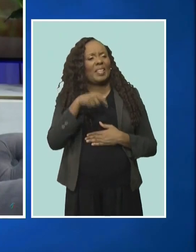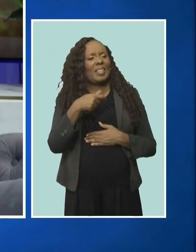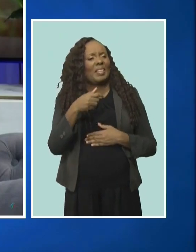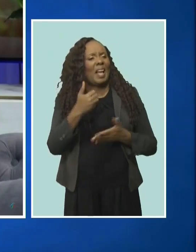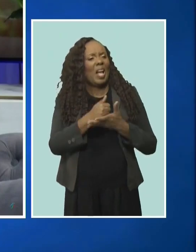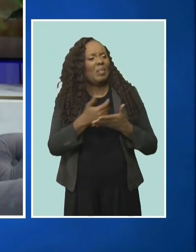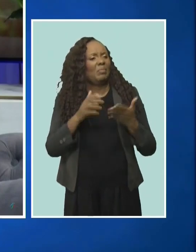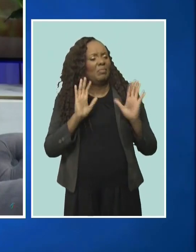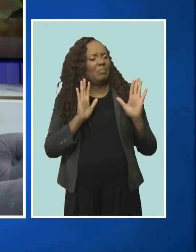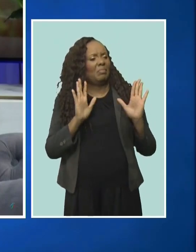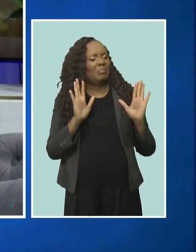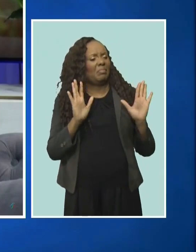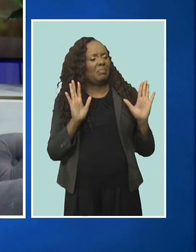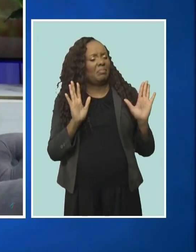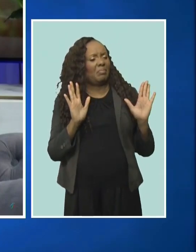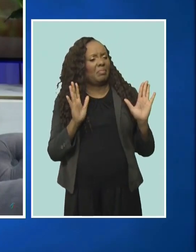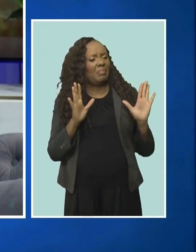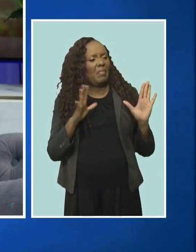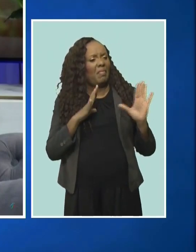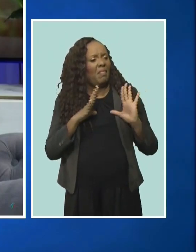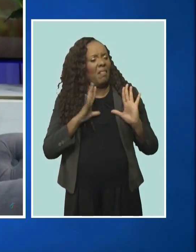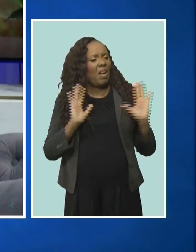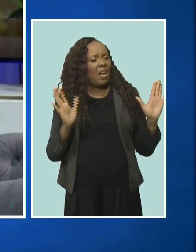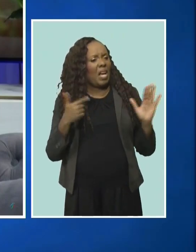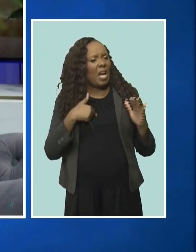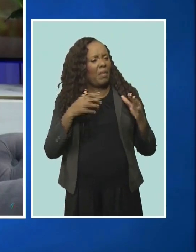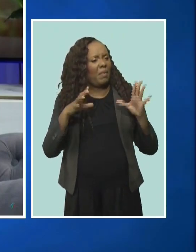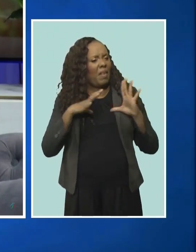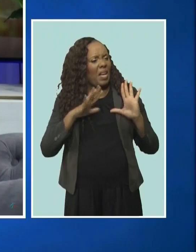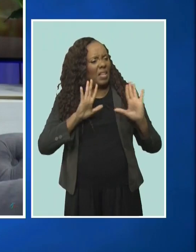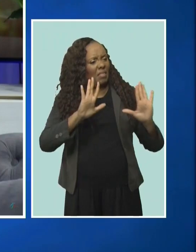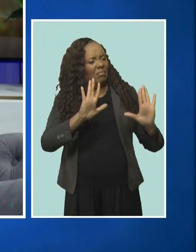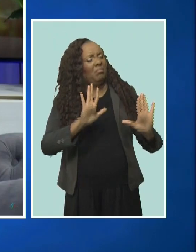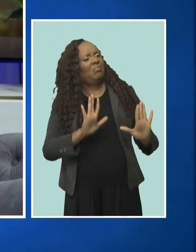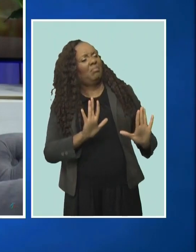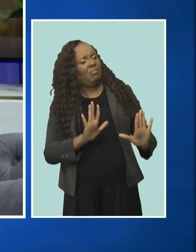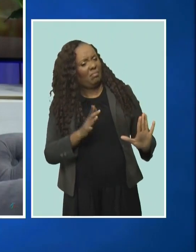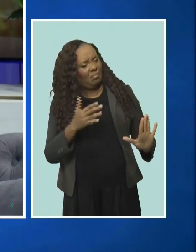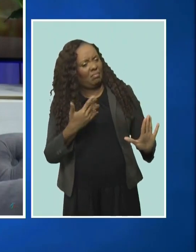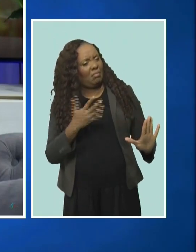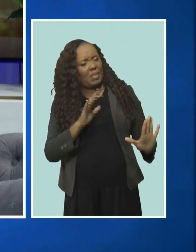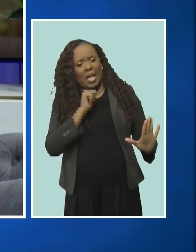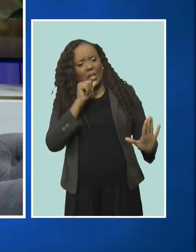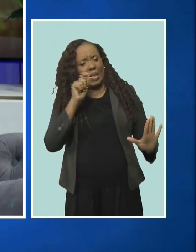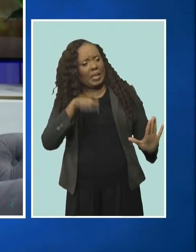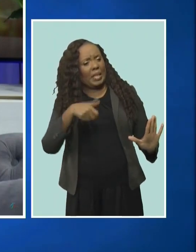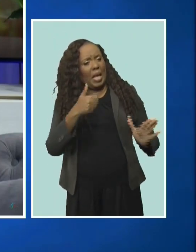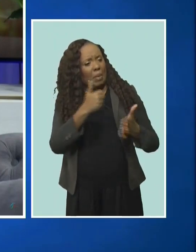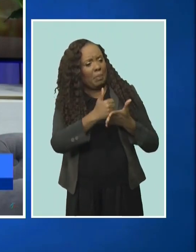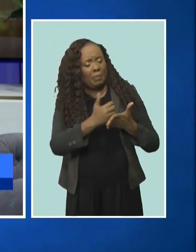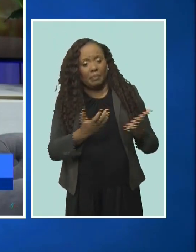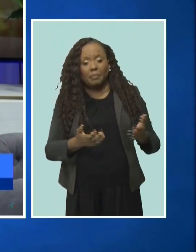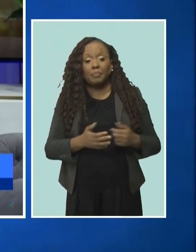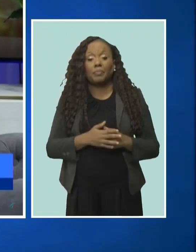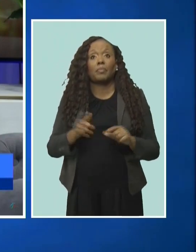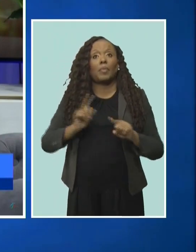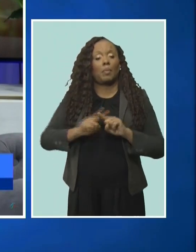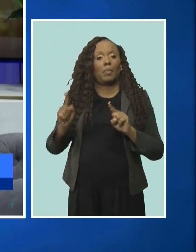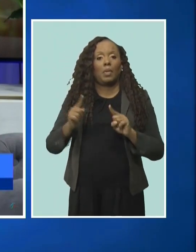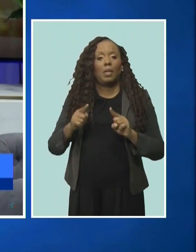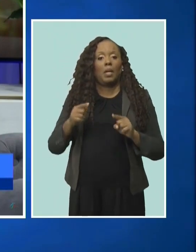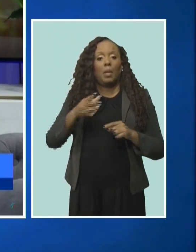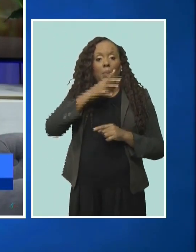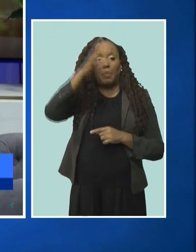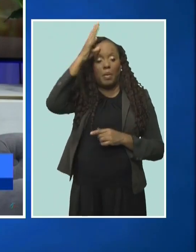it covered until problems hit, and parenting programs are really there to be, as a proactive